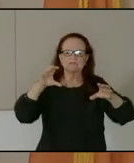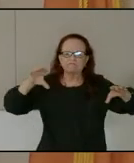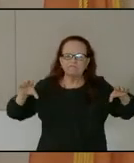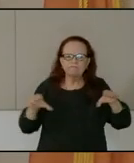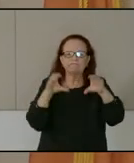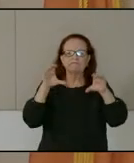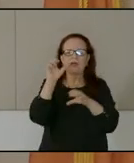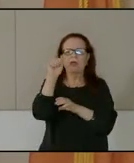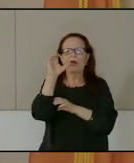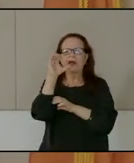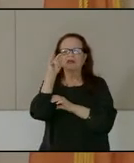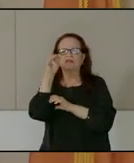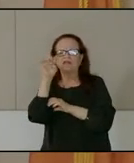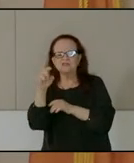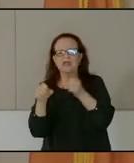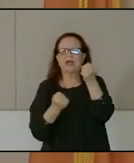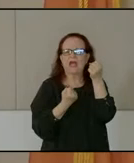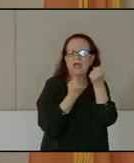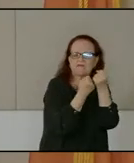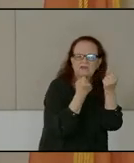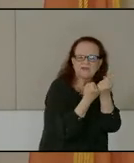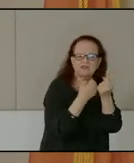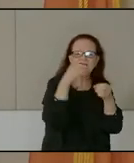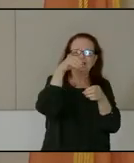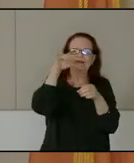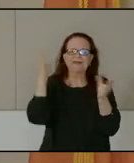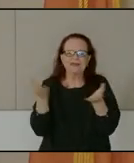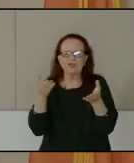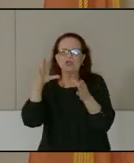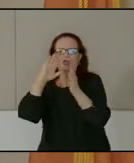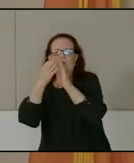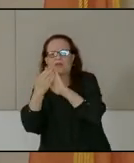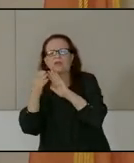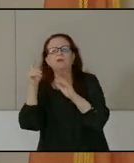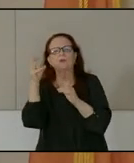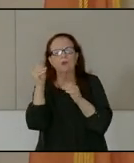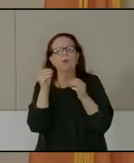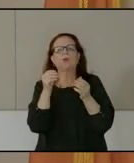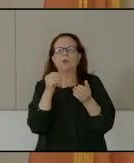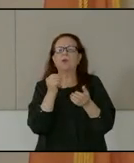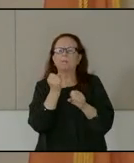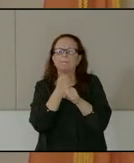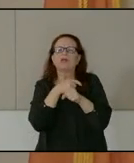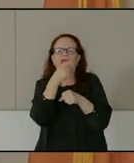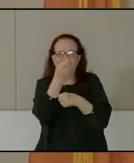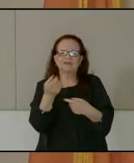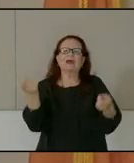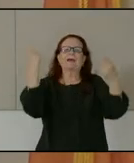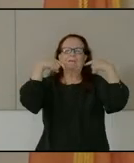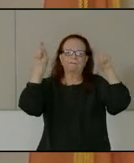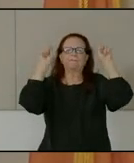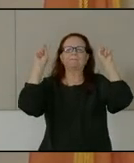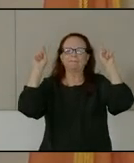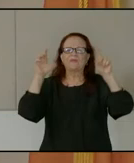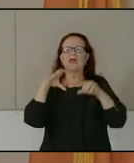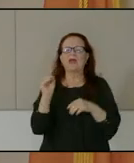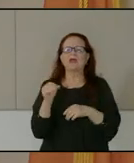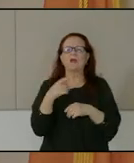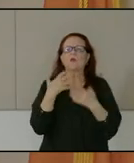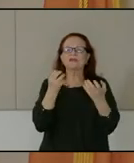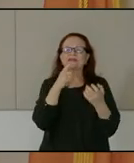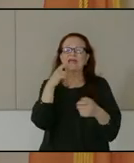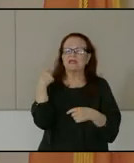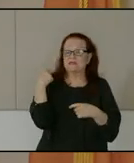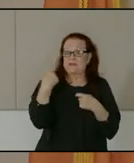know, advocates in the community to make sure you compel that interest and compel that need. With that, I just want to say in Spanish,